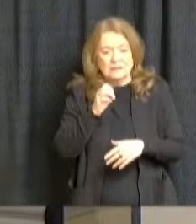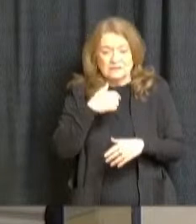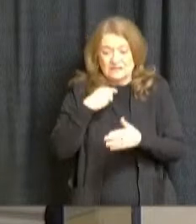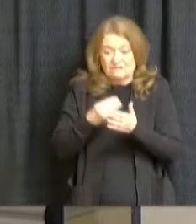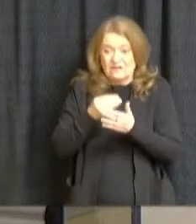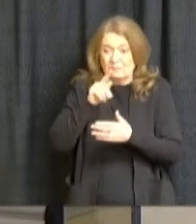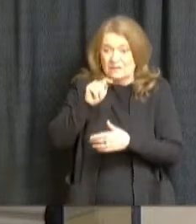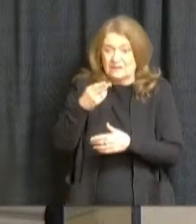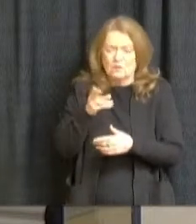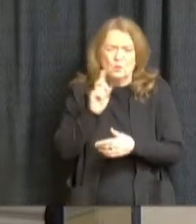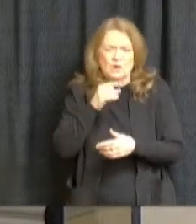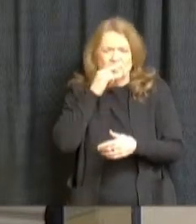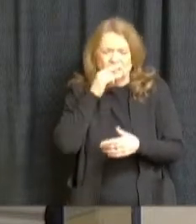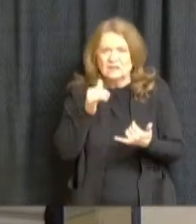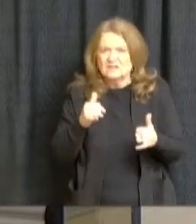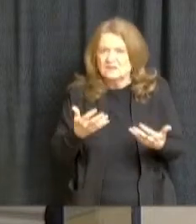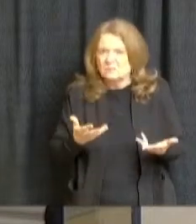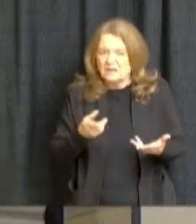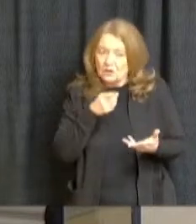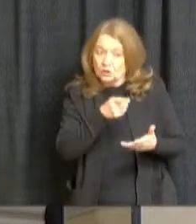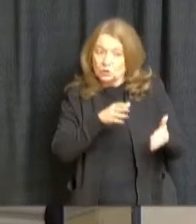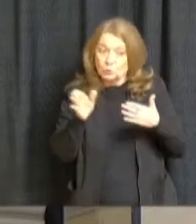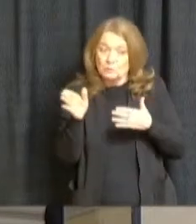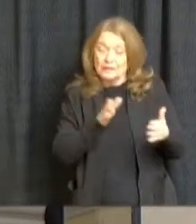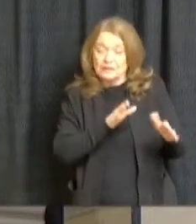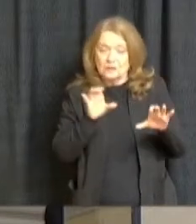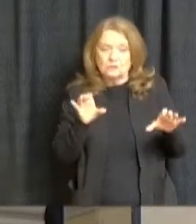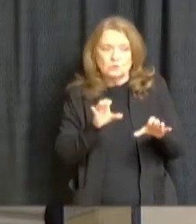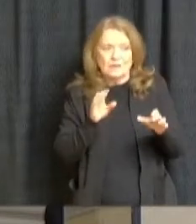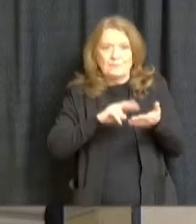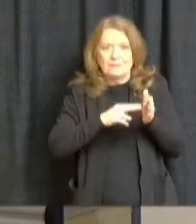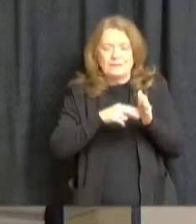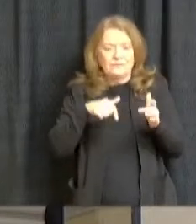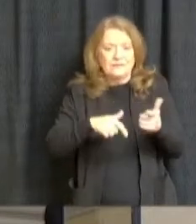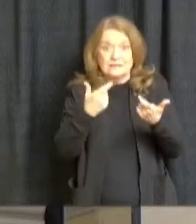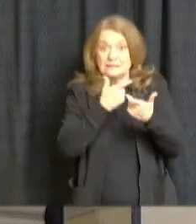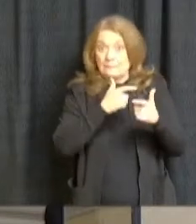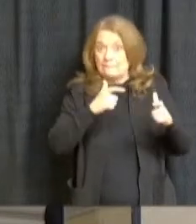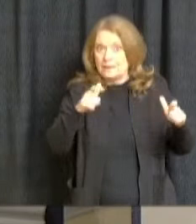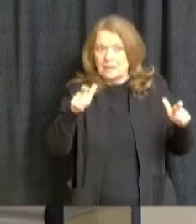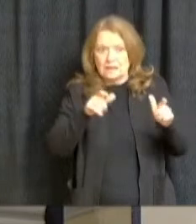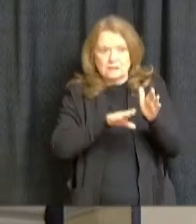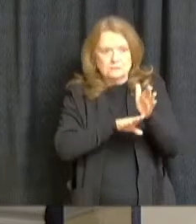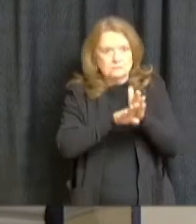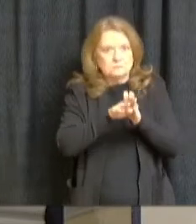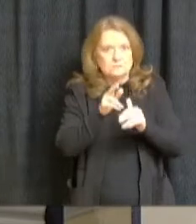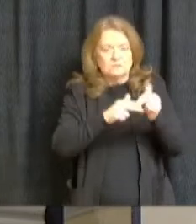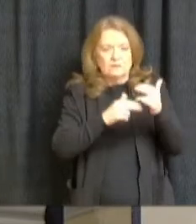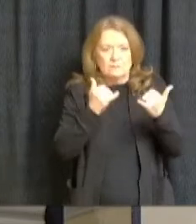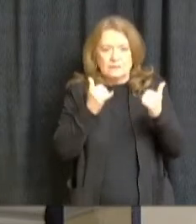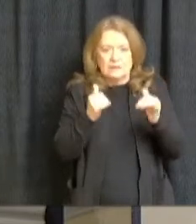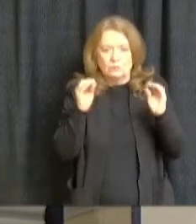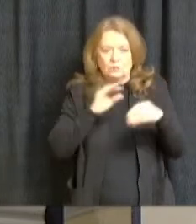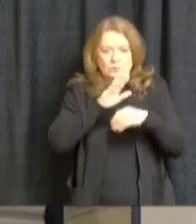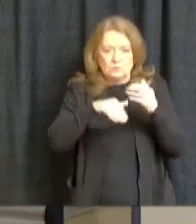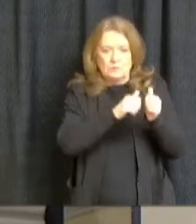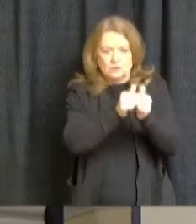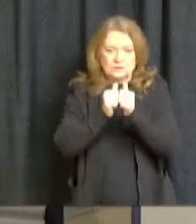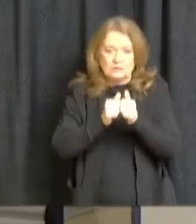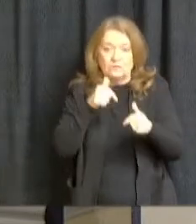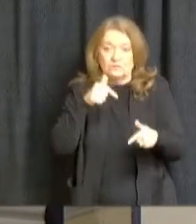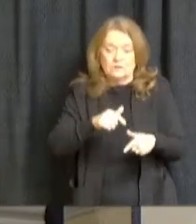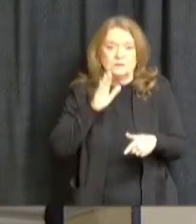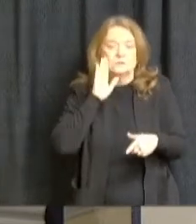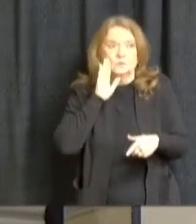place for those kids to play. Are you planning on doing any, I mean, this is a big development now as you put them all together. Is there gonna